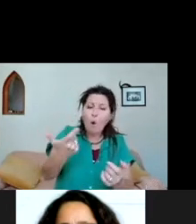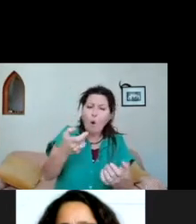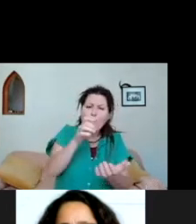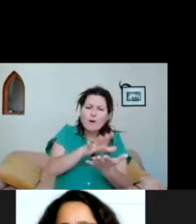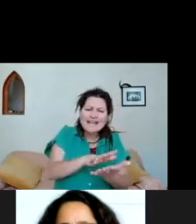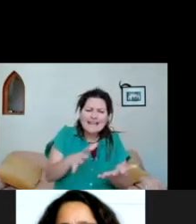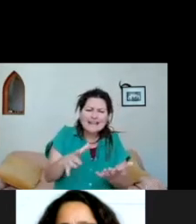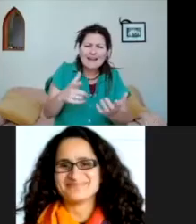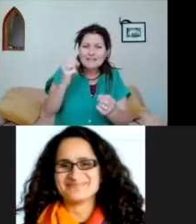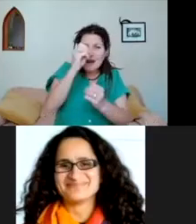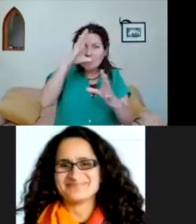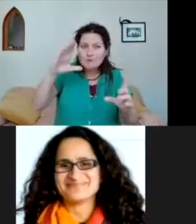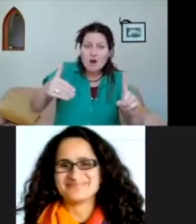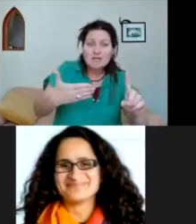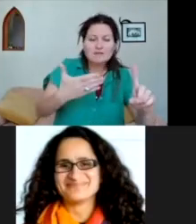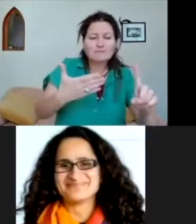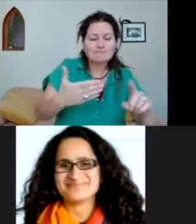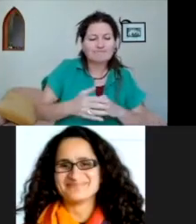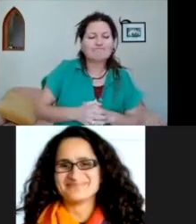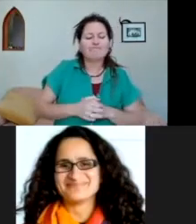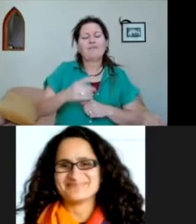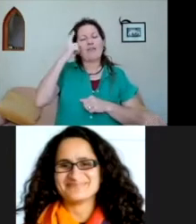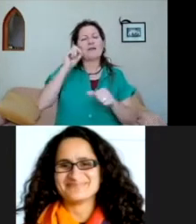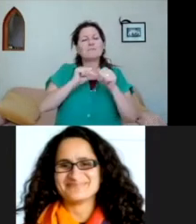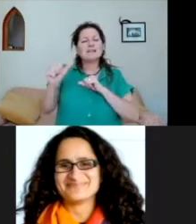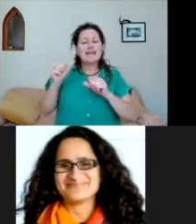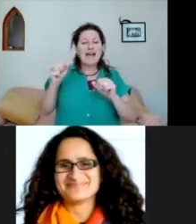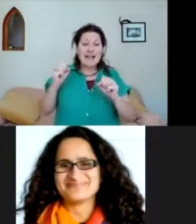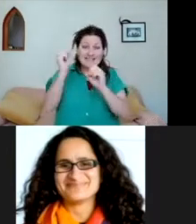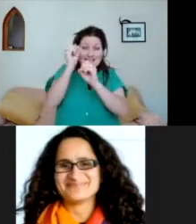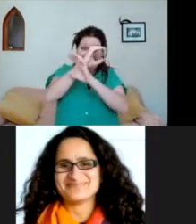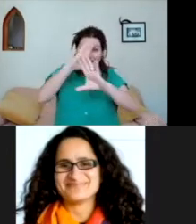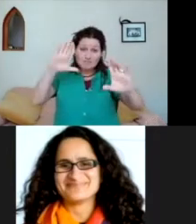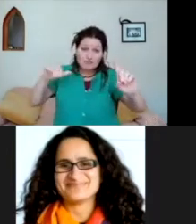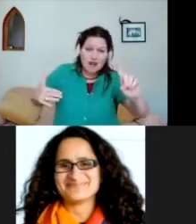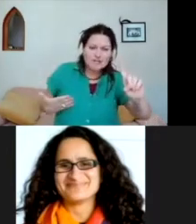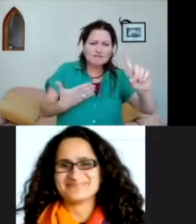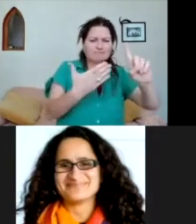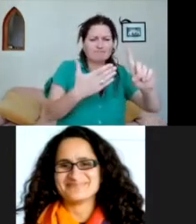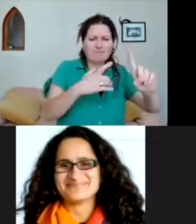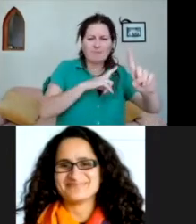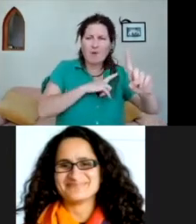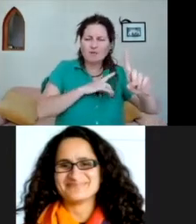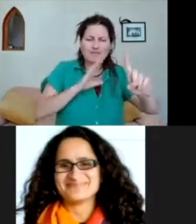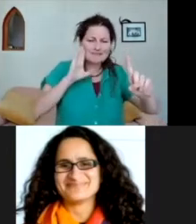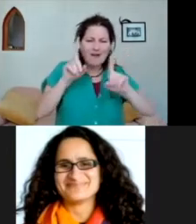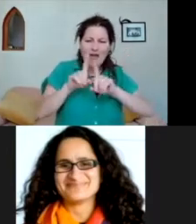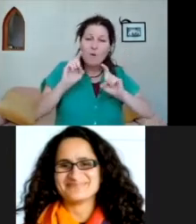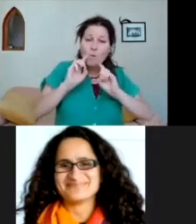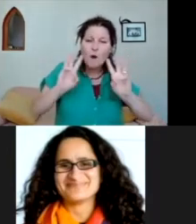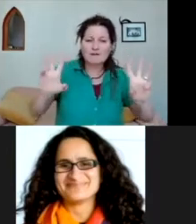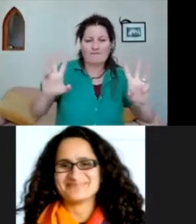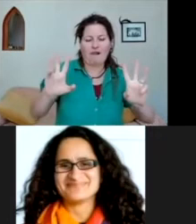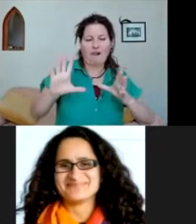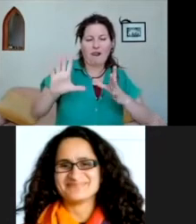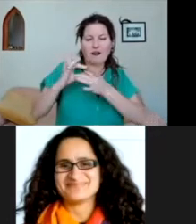it is a wonderful collaboration drawing together the council itself. So we would hope to kind